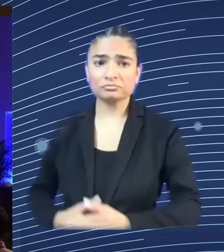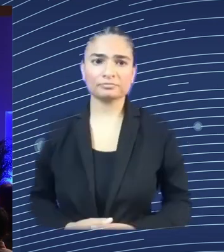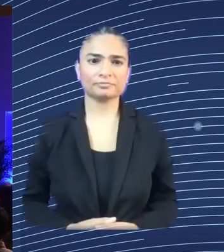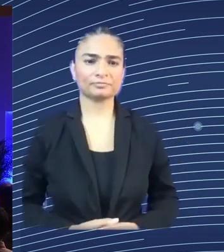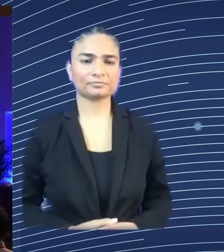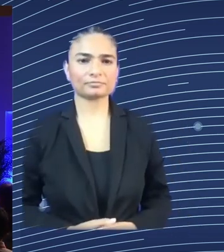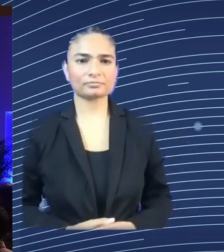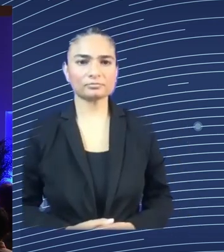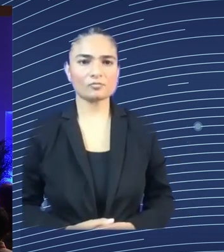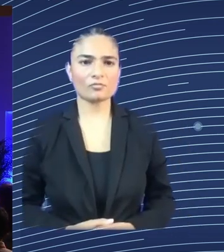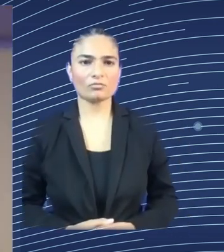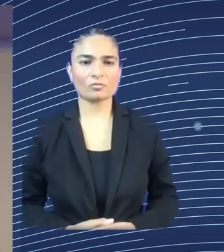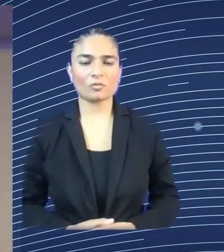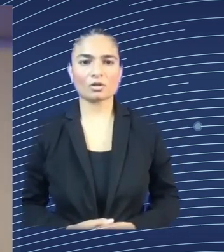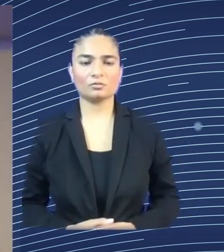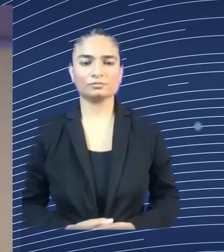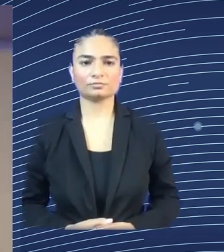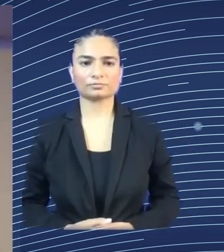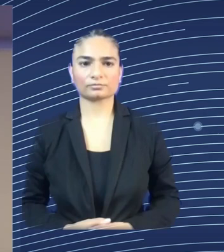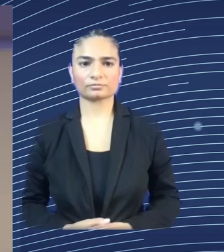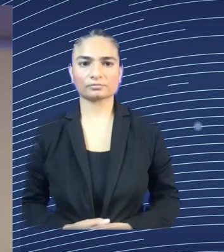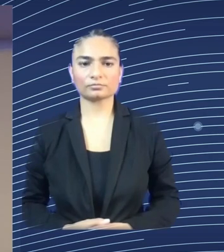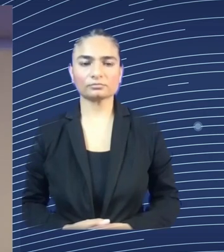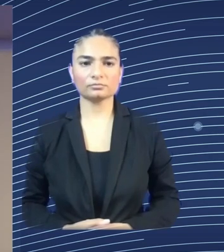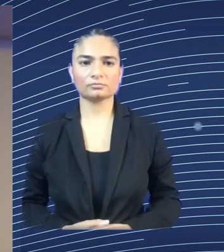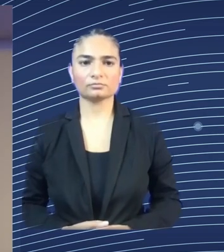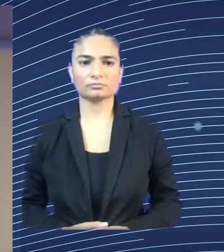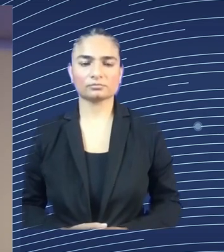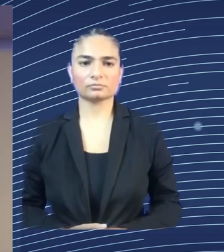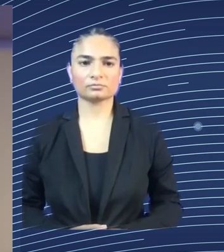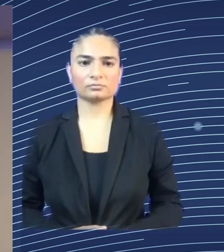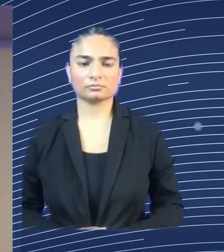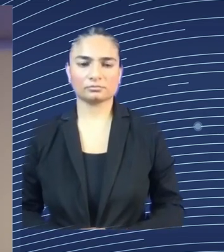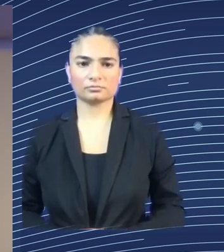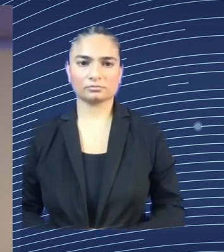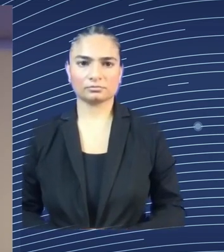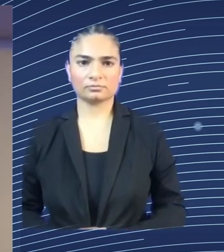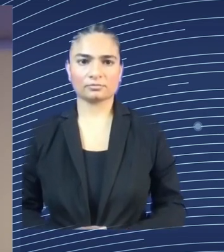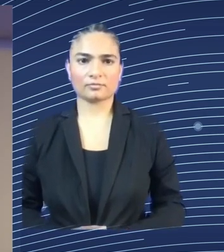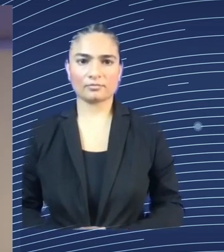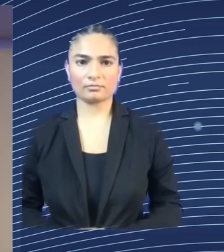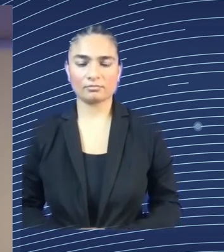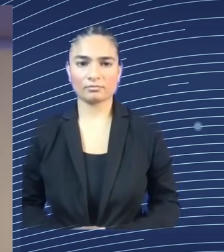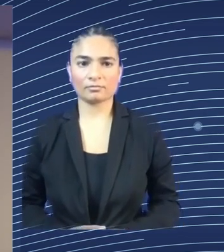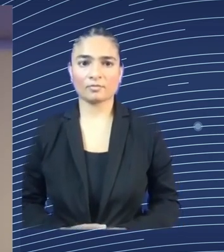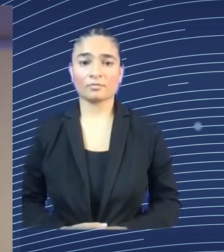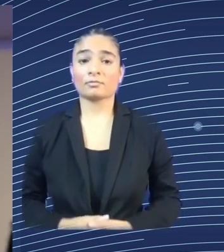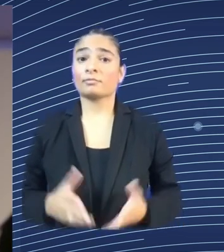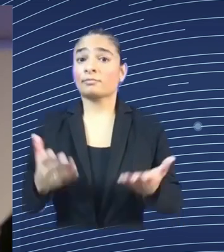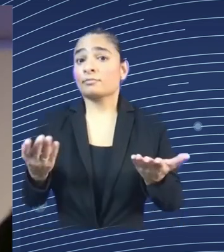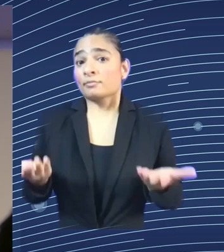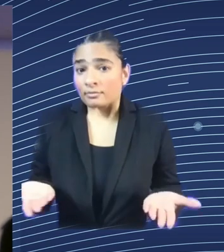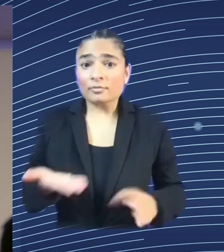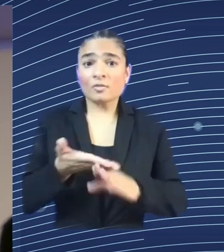the micro. Okay. As I already mentioned, civil society collaboration is like one of the main parts. So we cannot do